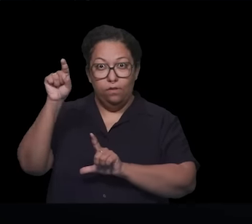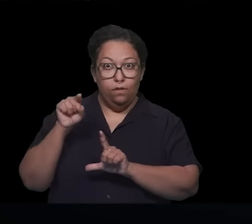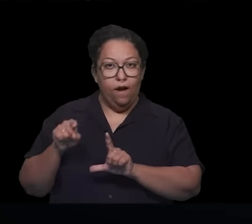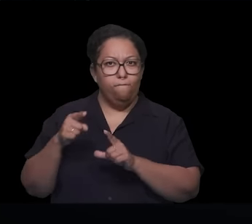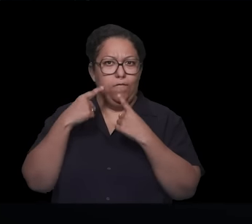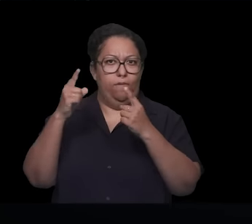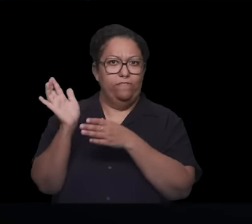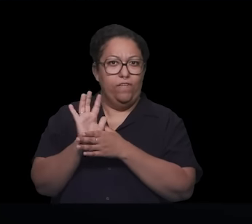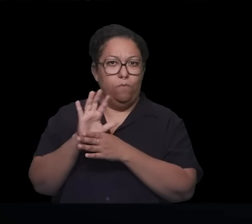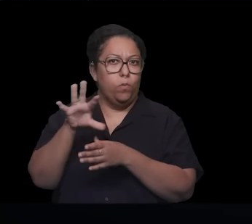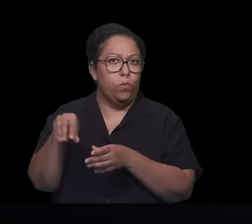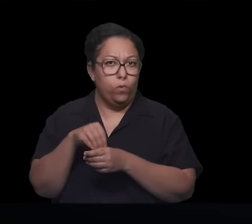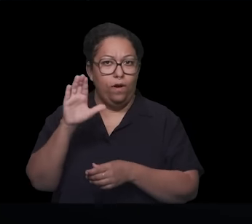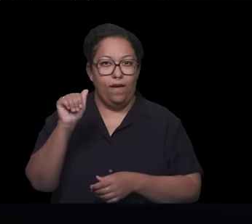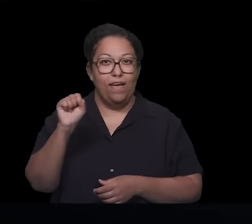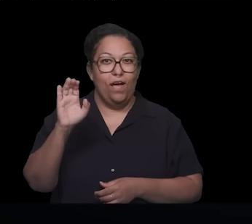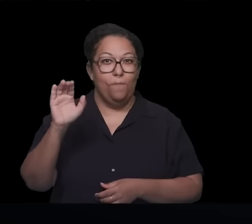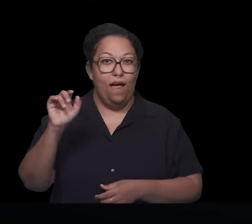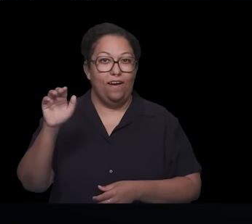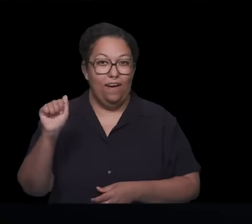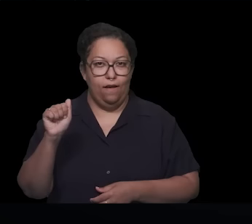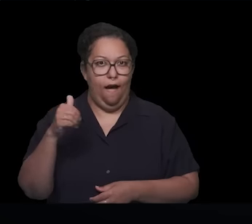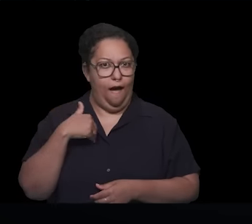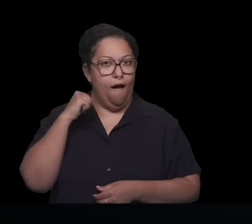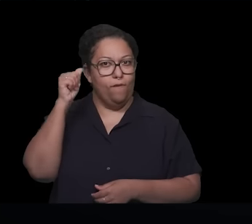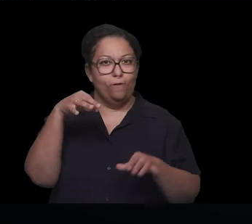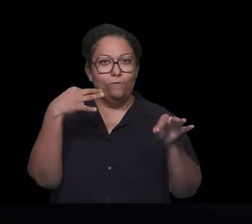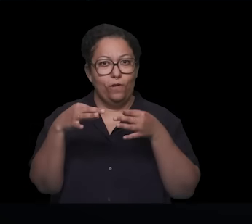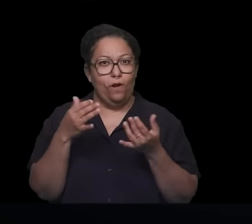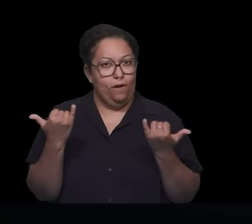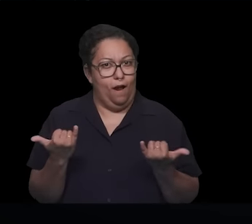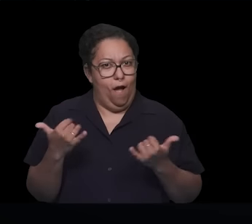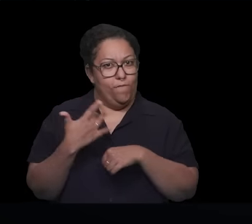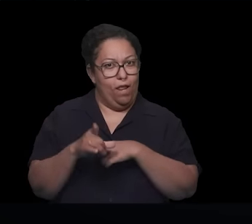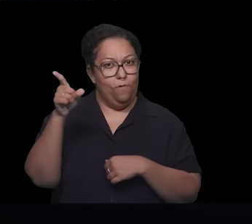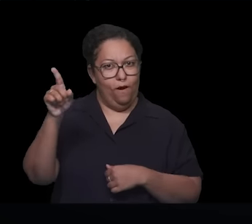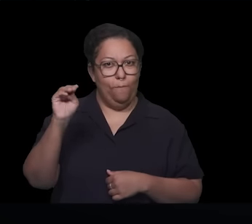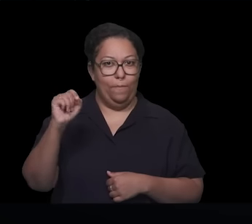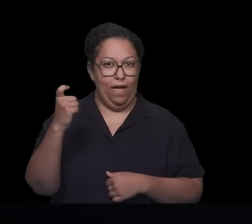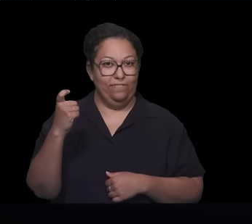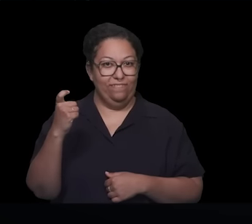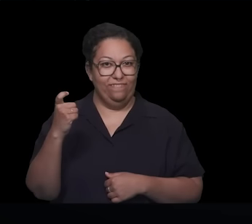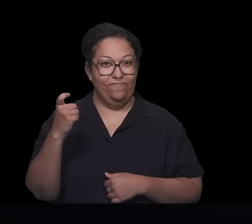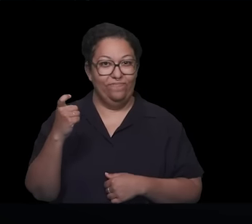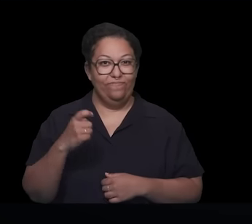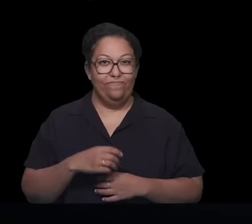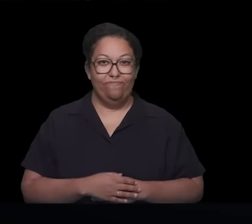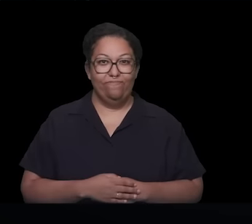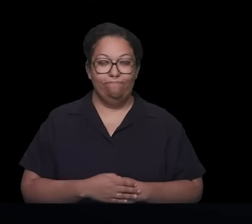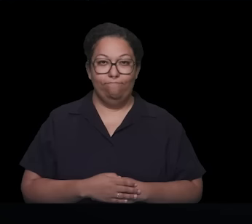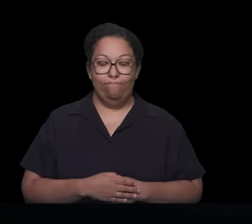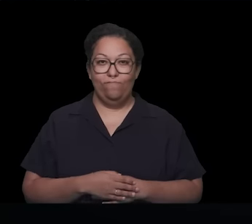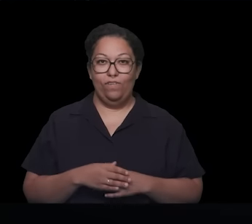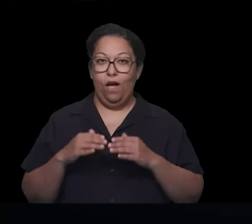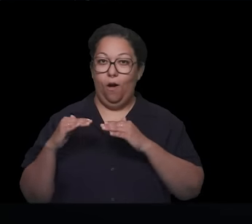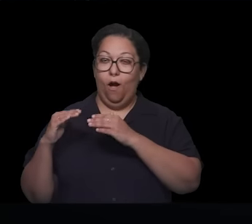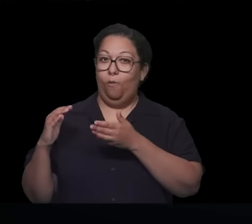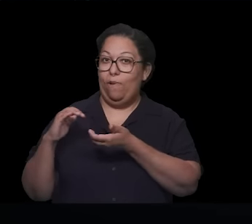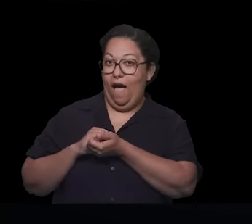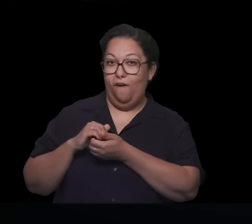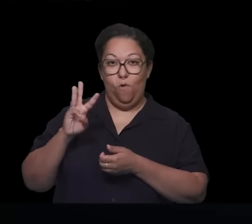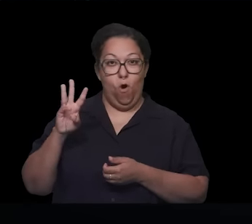some of our iconic films, including Casablanca, which has audio description currently available on Max. On